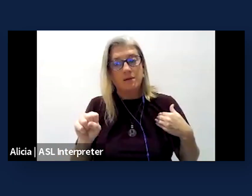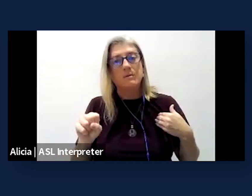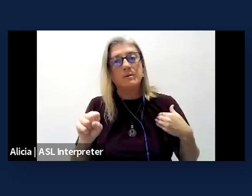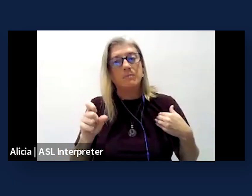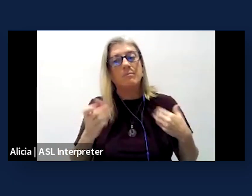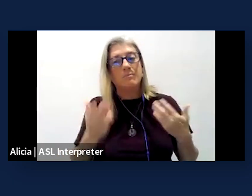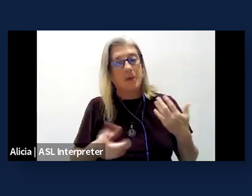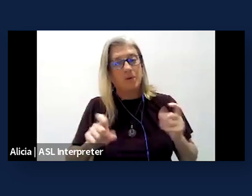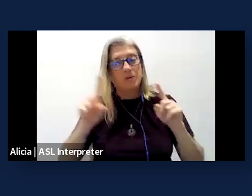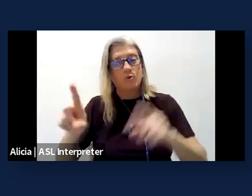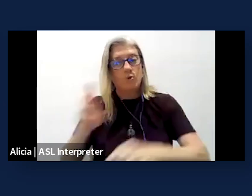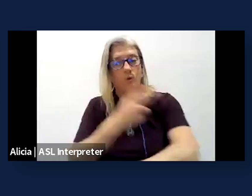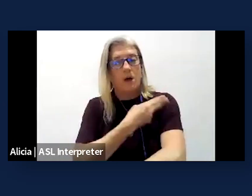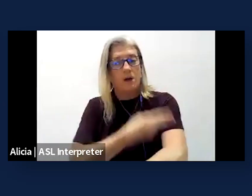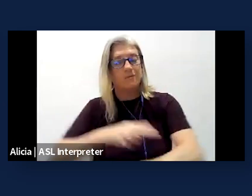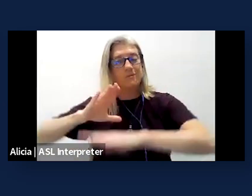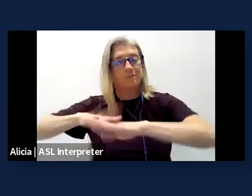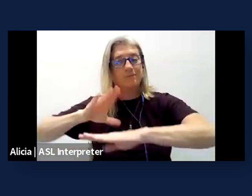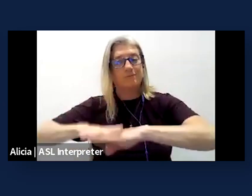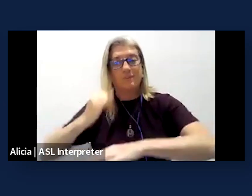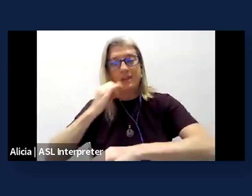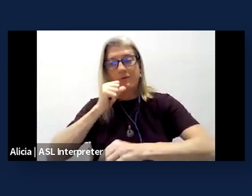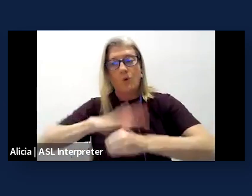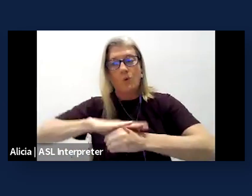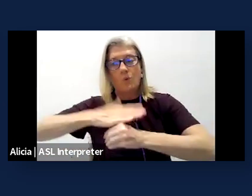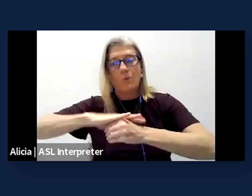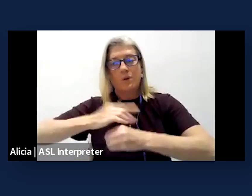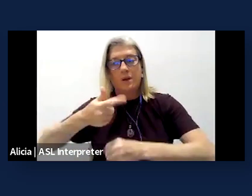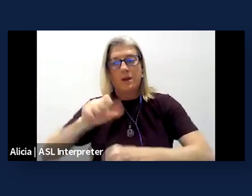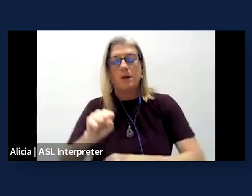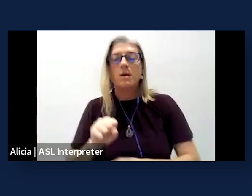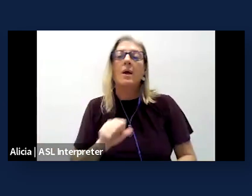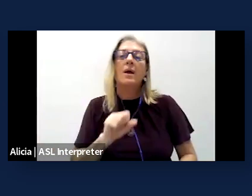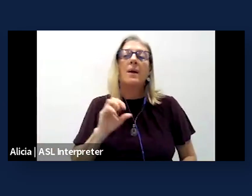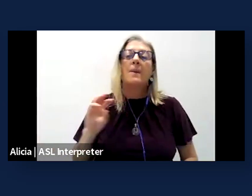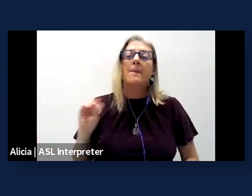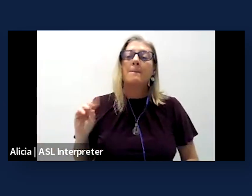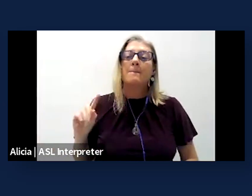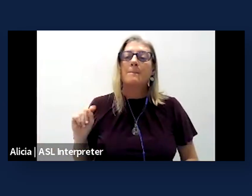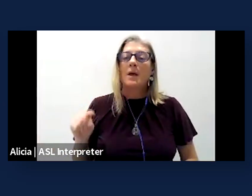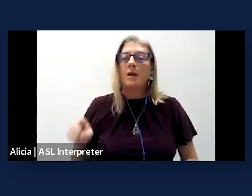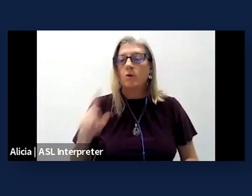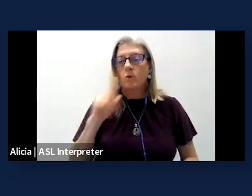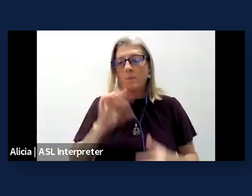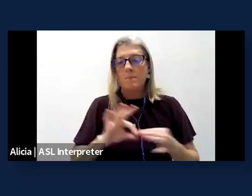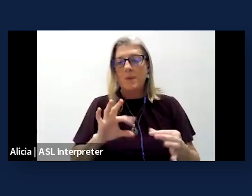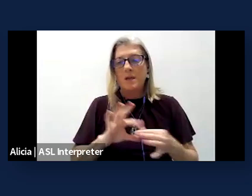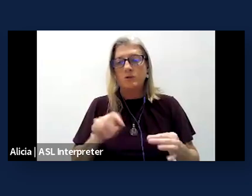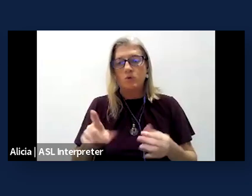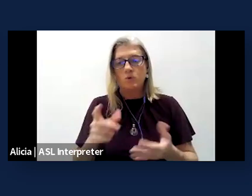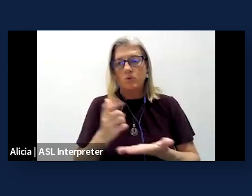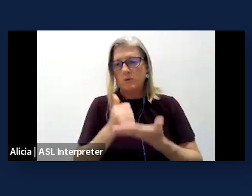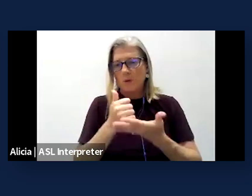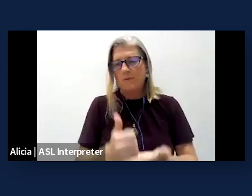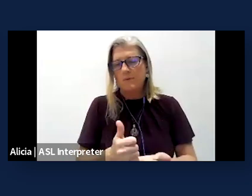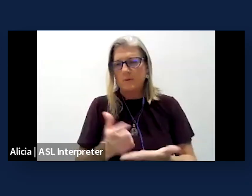hospital. Correct. And Matt, I know one of the things you had mentioned that was helpful for you was having people to